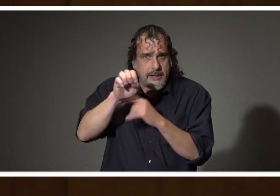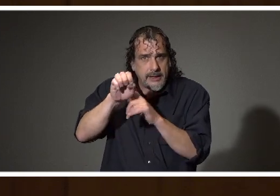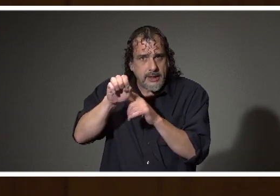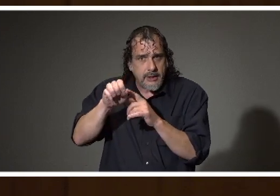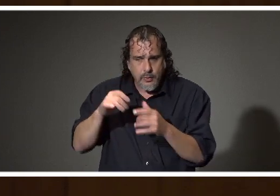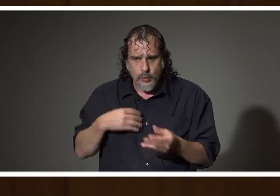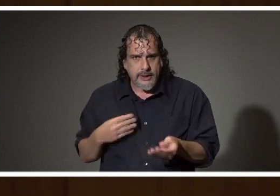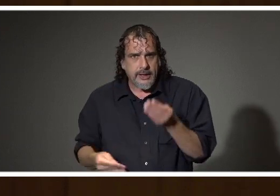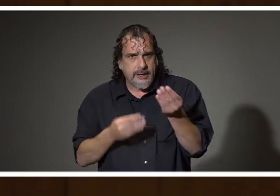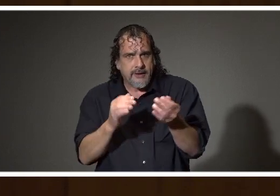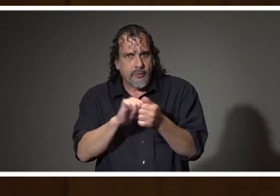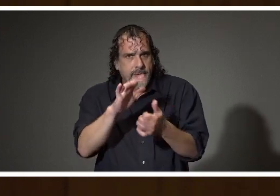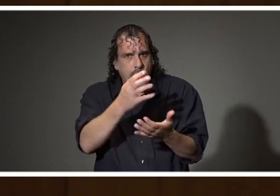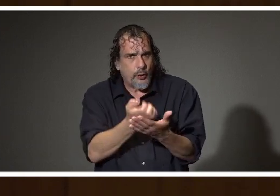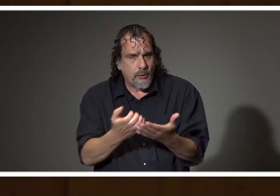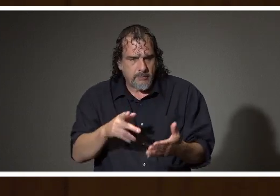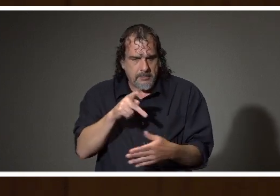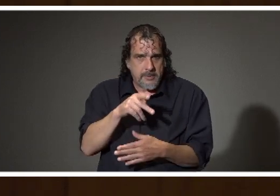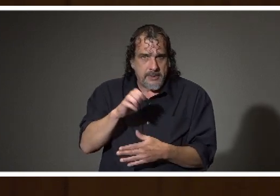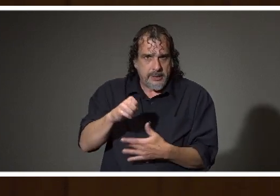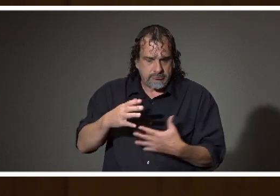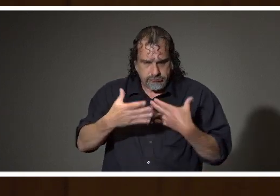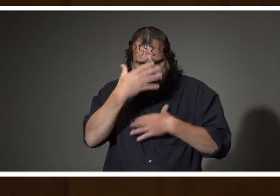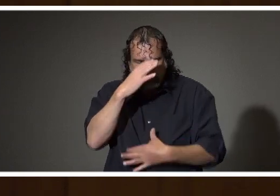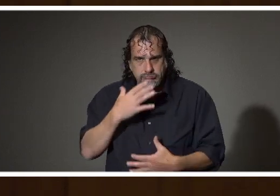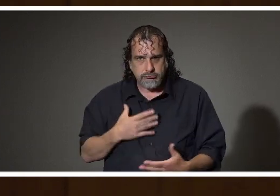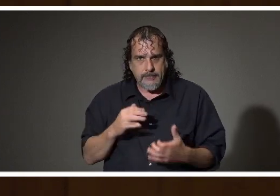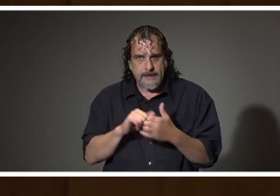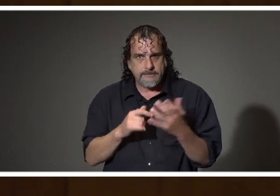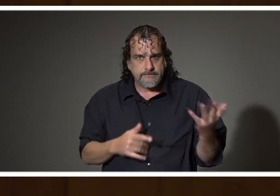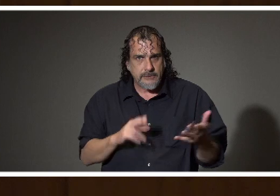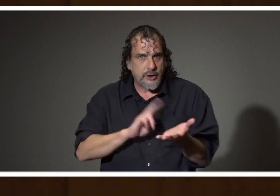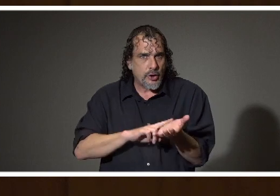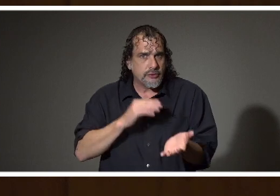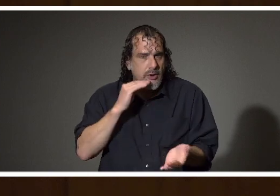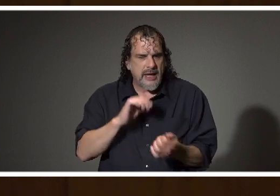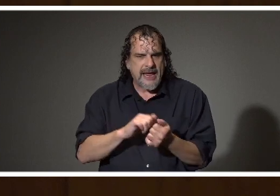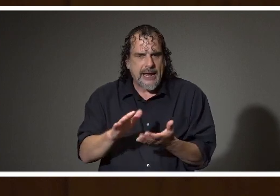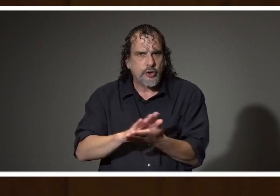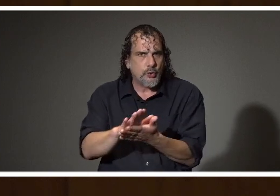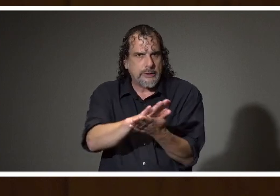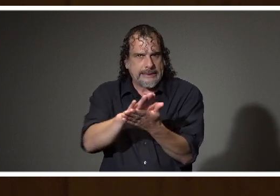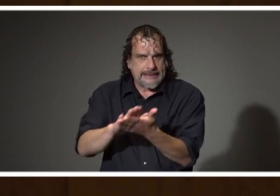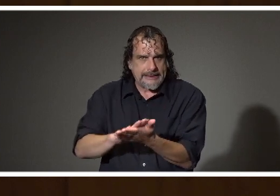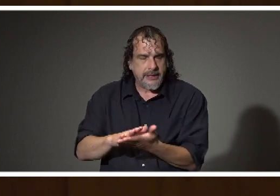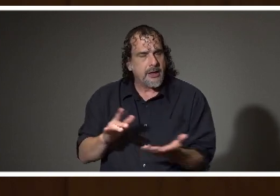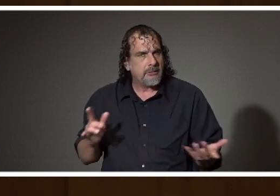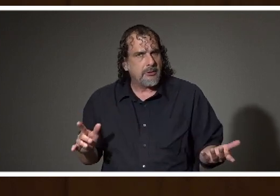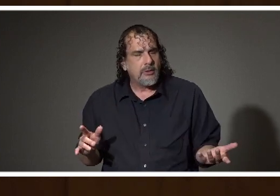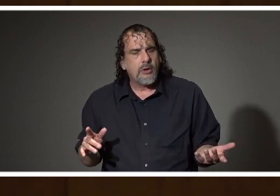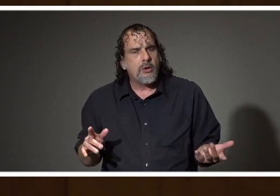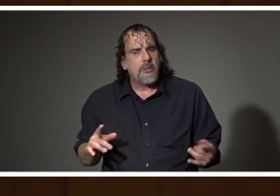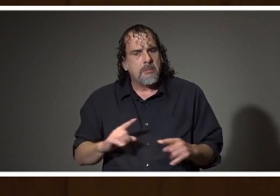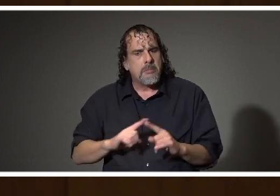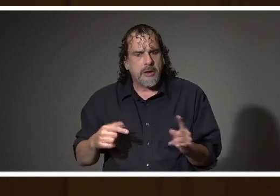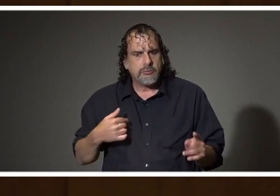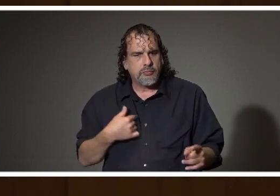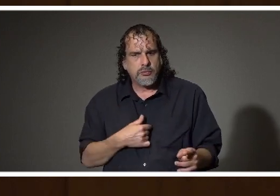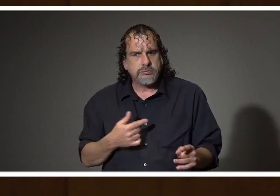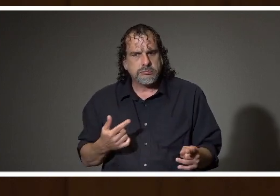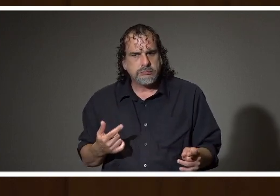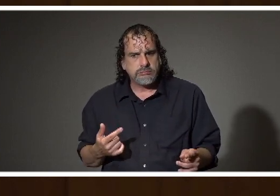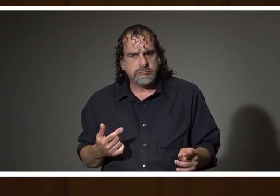with protective equipment as well, and guidance on cleaning and stuff like that. But we are certainly going to